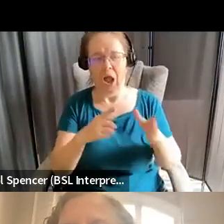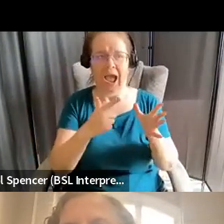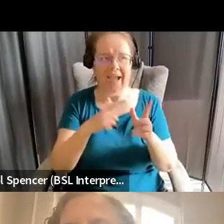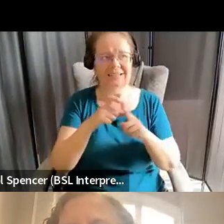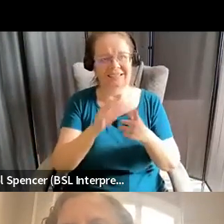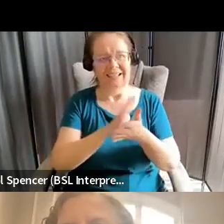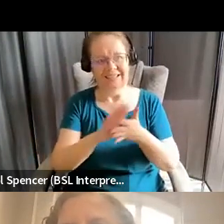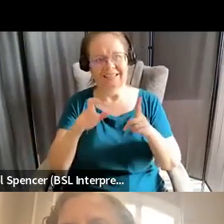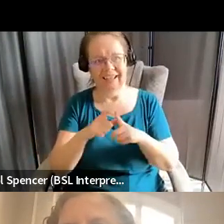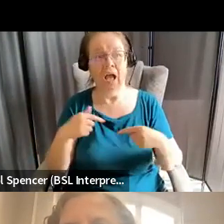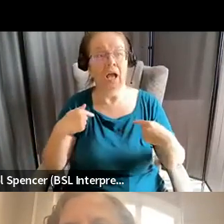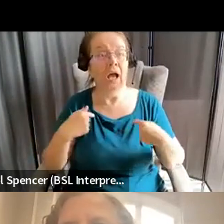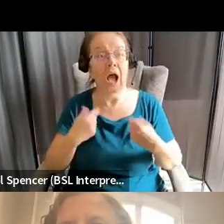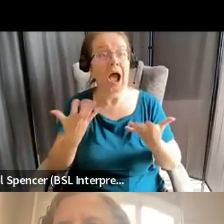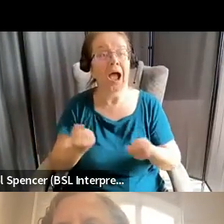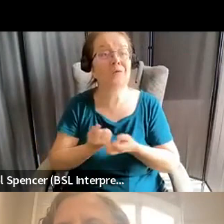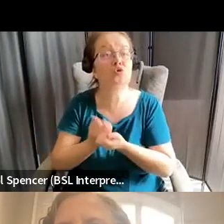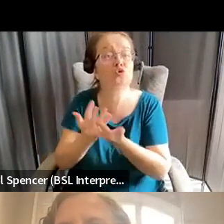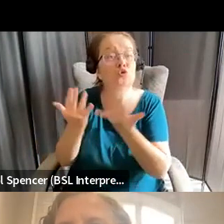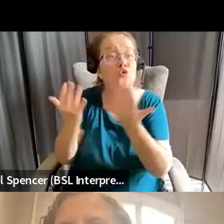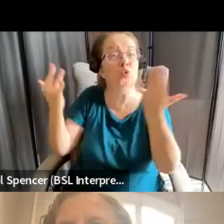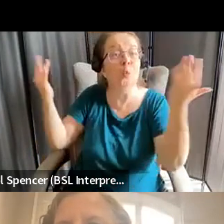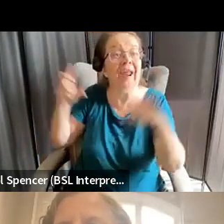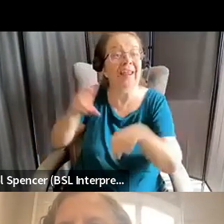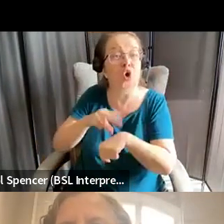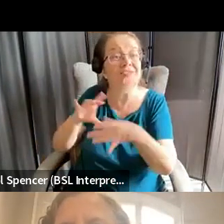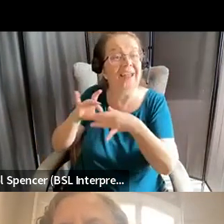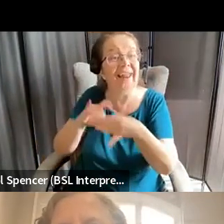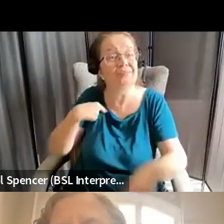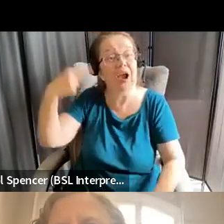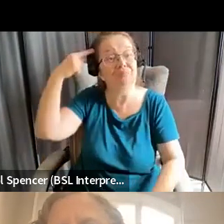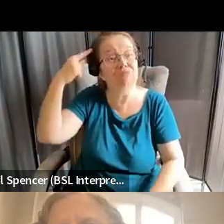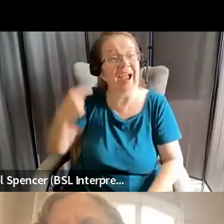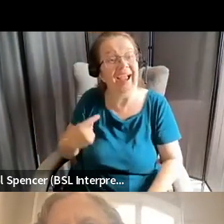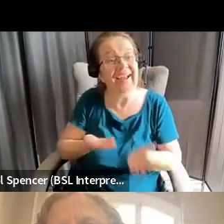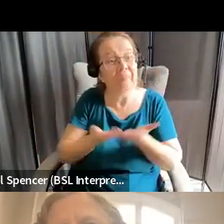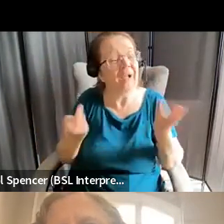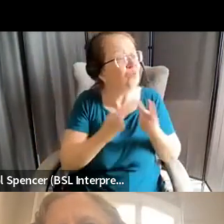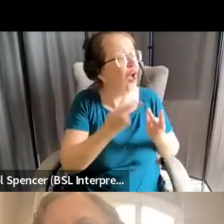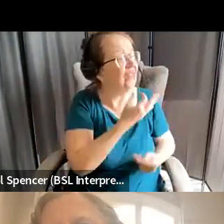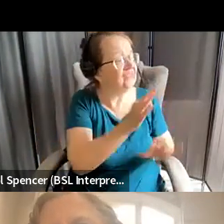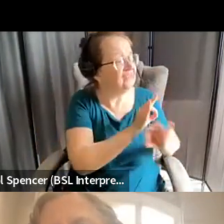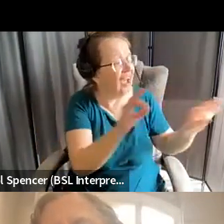more neurologists than is probably a fair share. So I have quite a few disabilities that